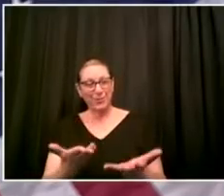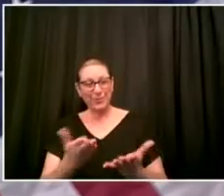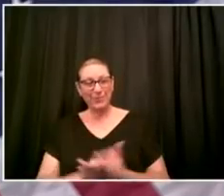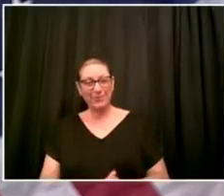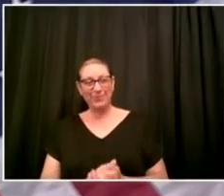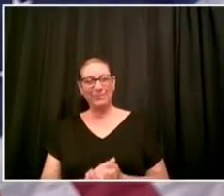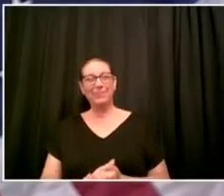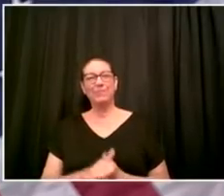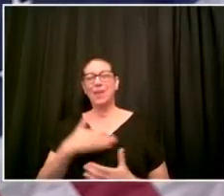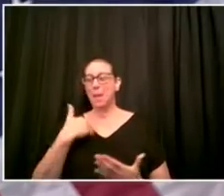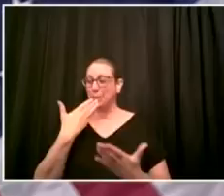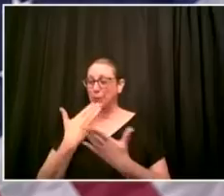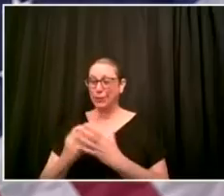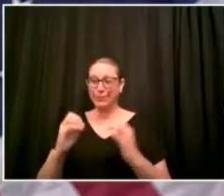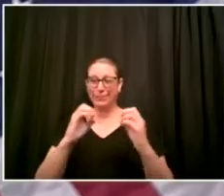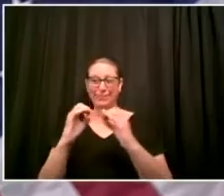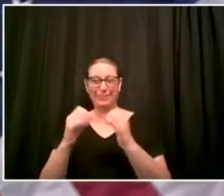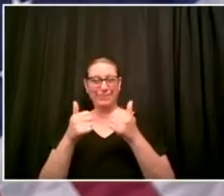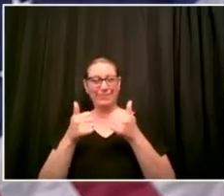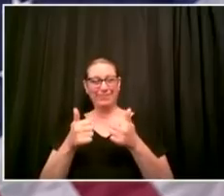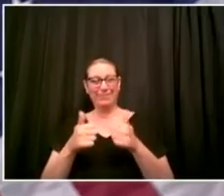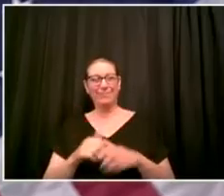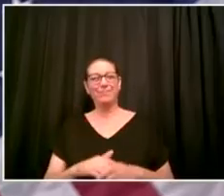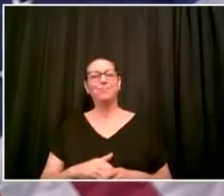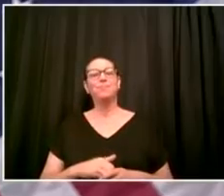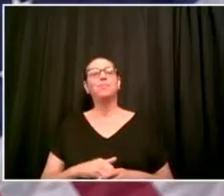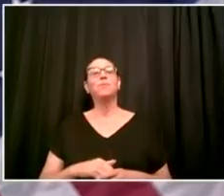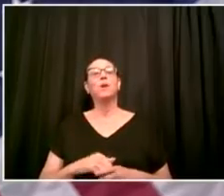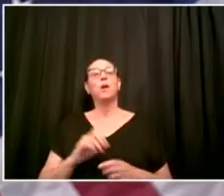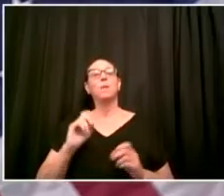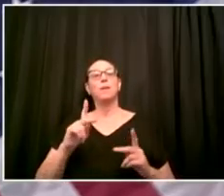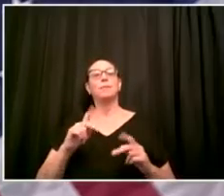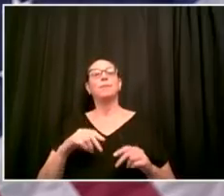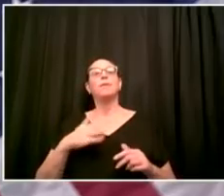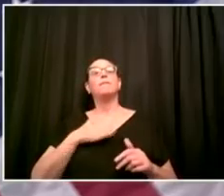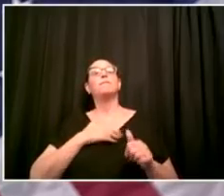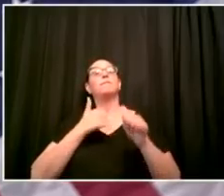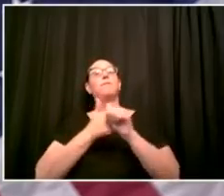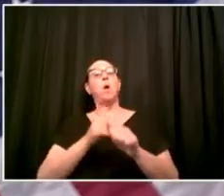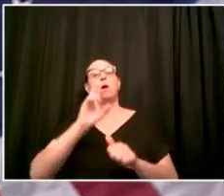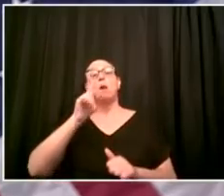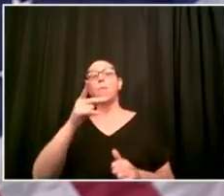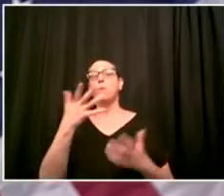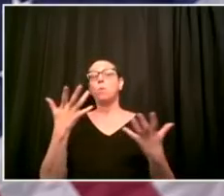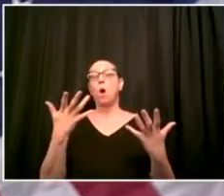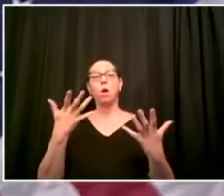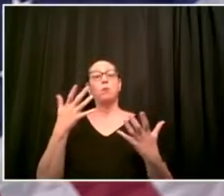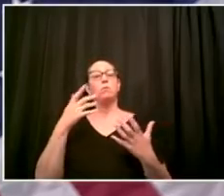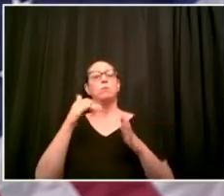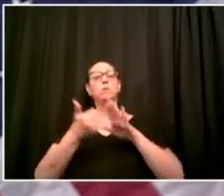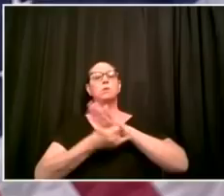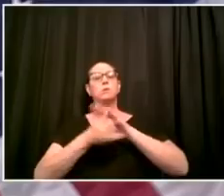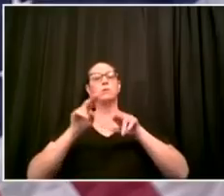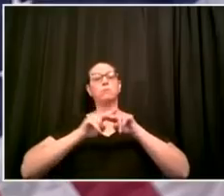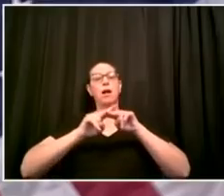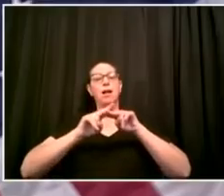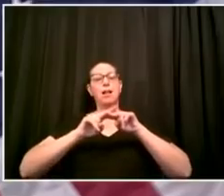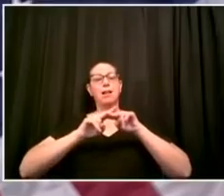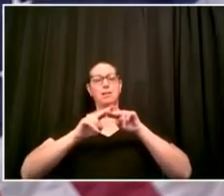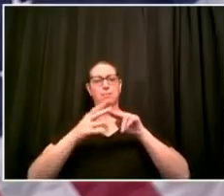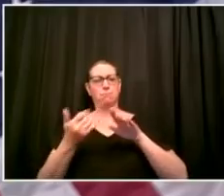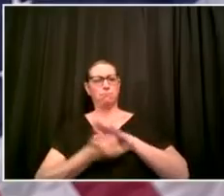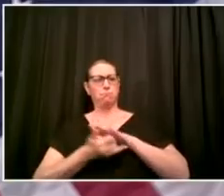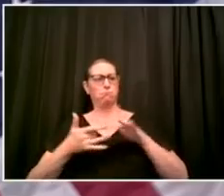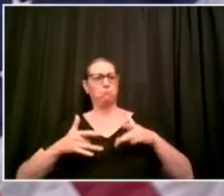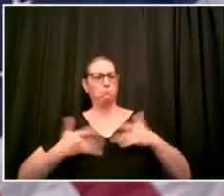because the subways have always been called the circulation system of the city. They're crucial to the